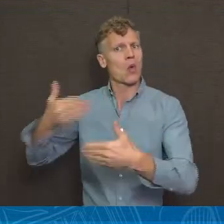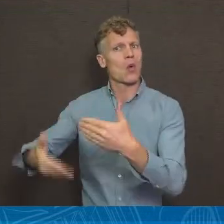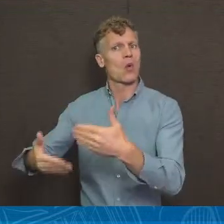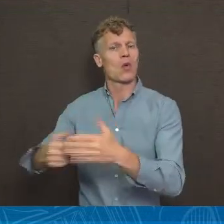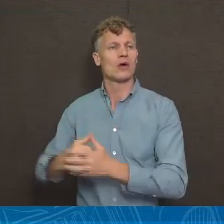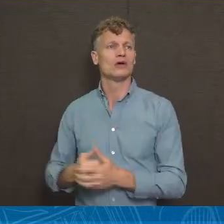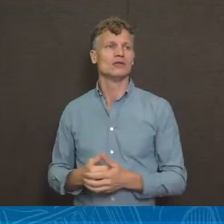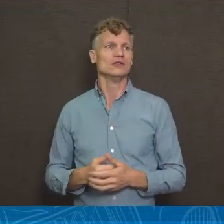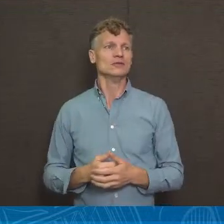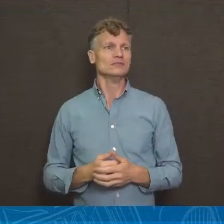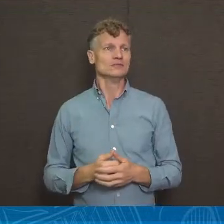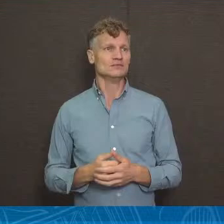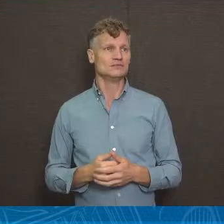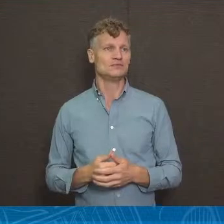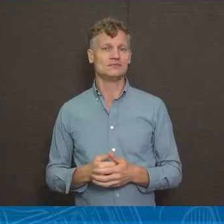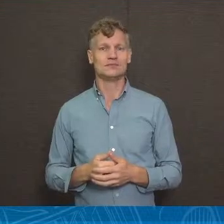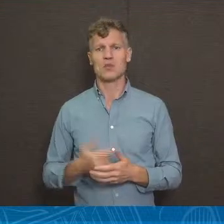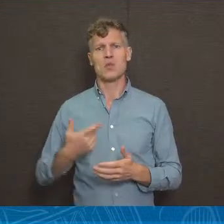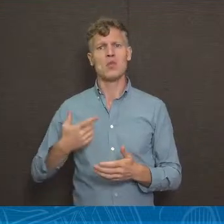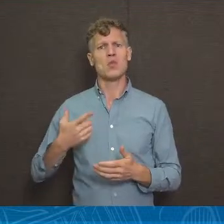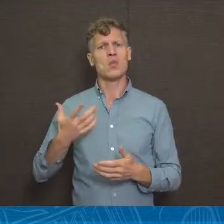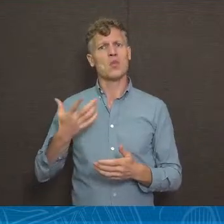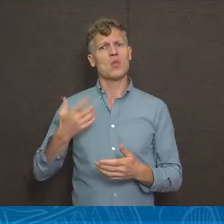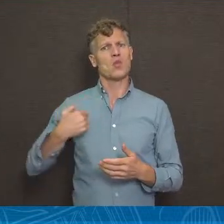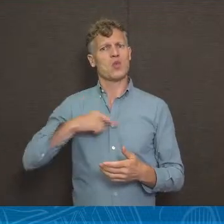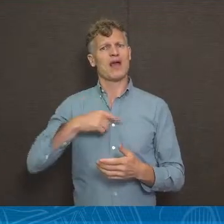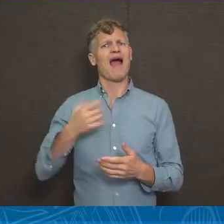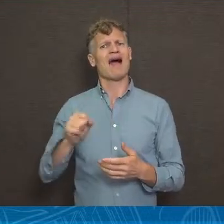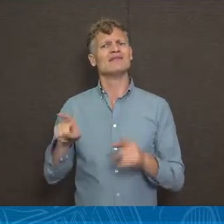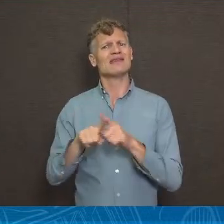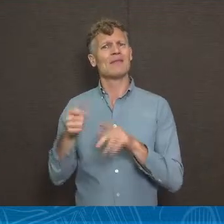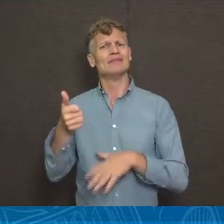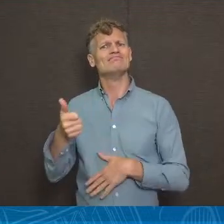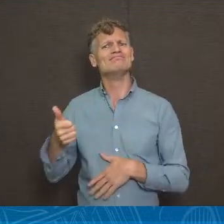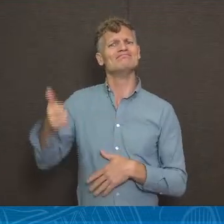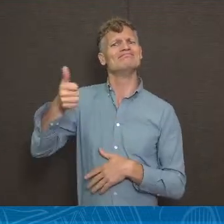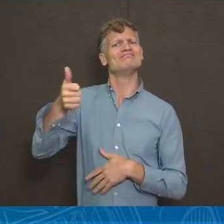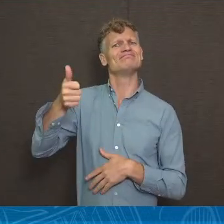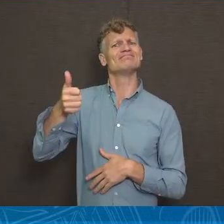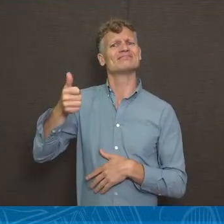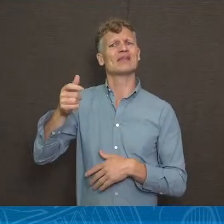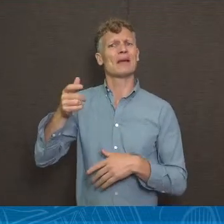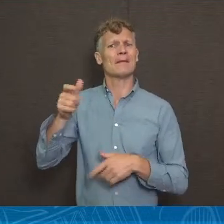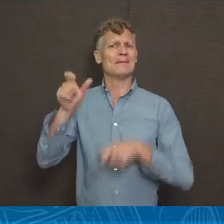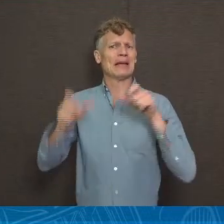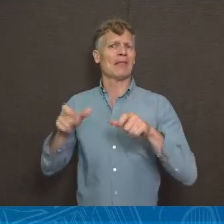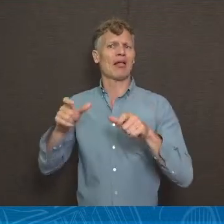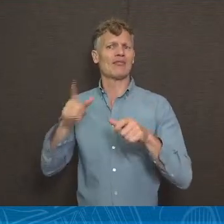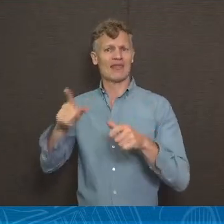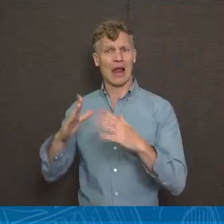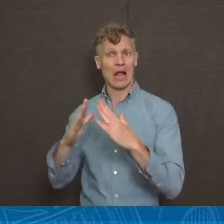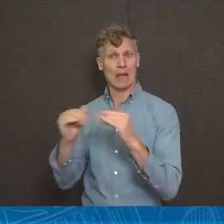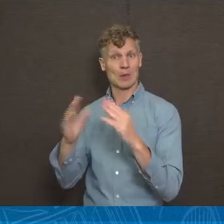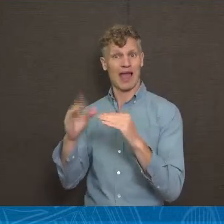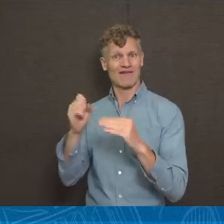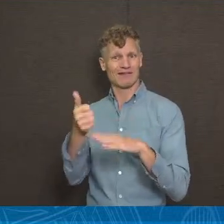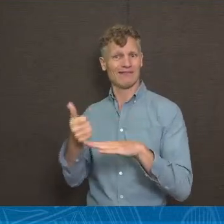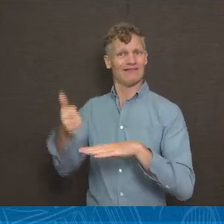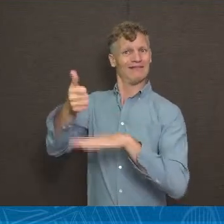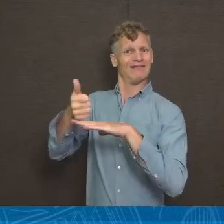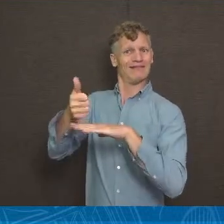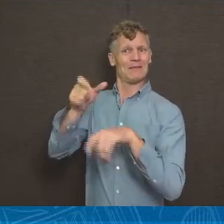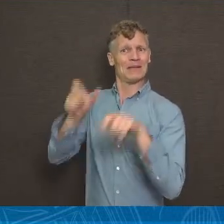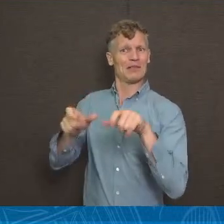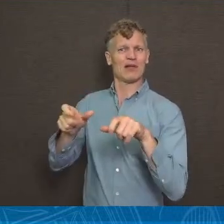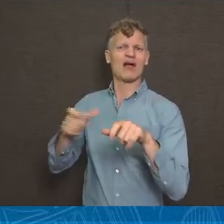town elders or village elders. They know their communities, they know the risks, they know the